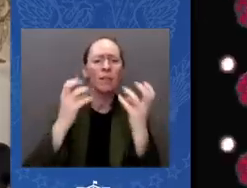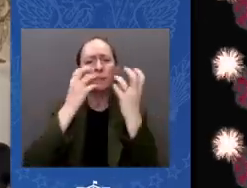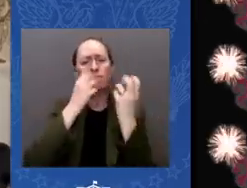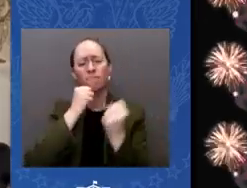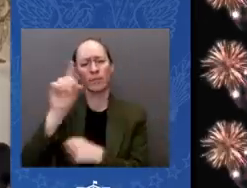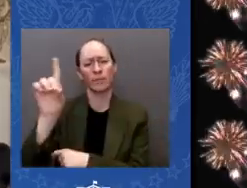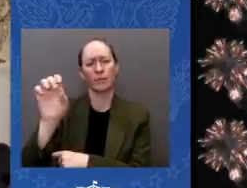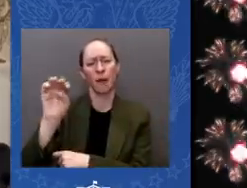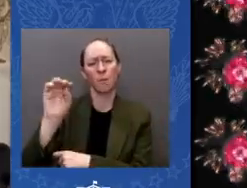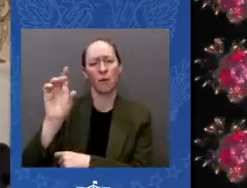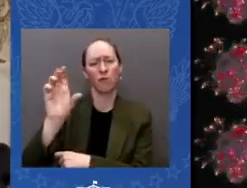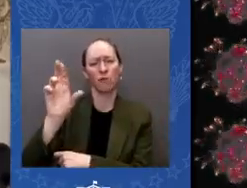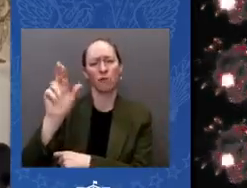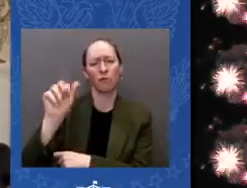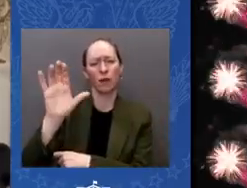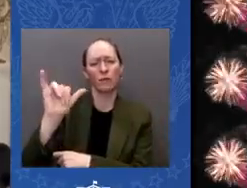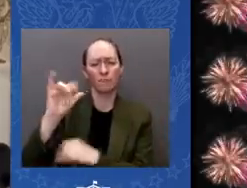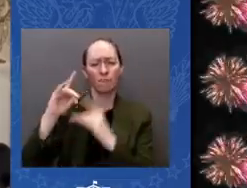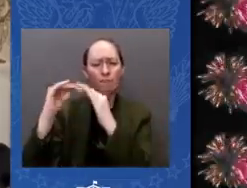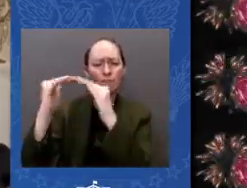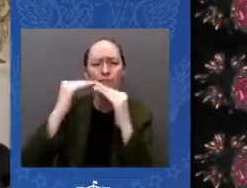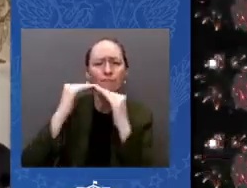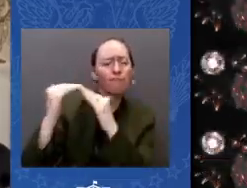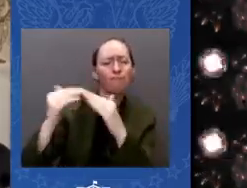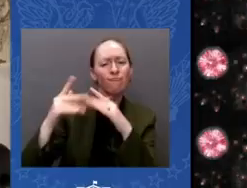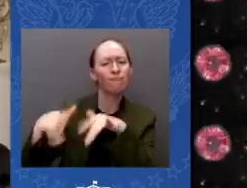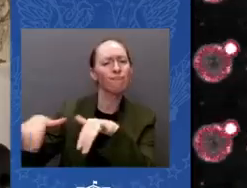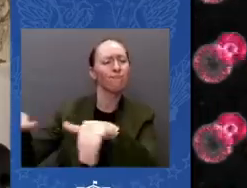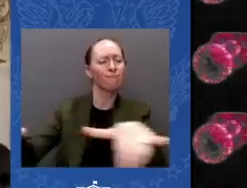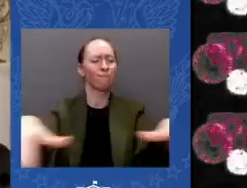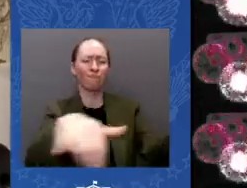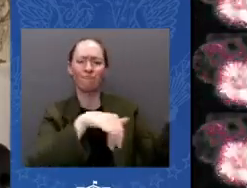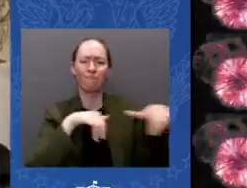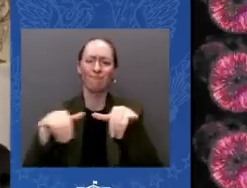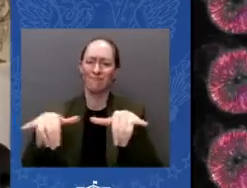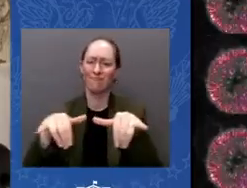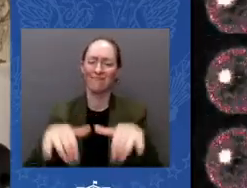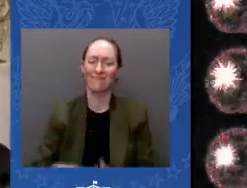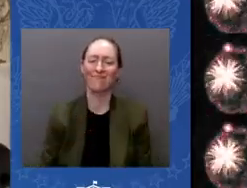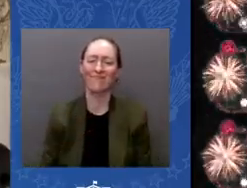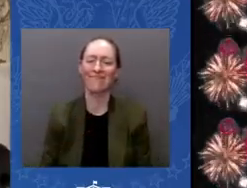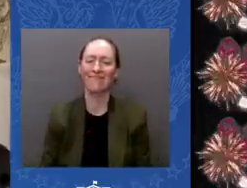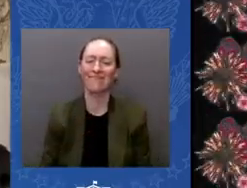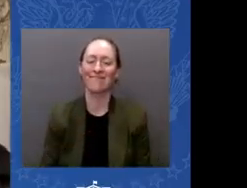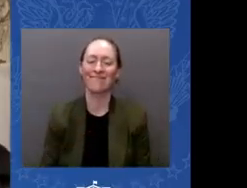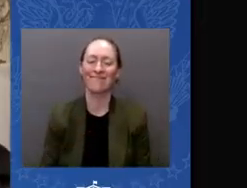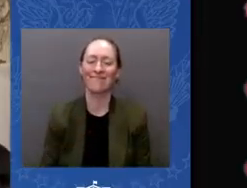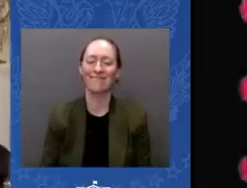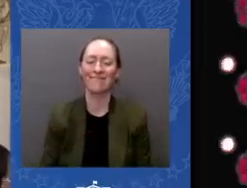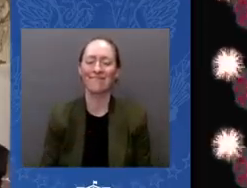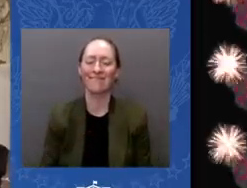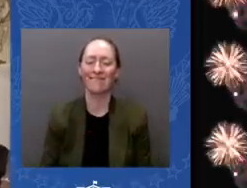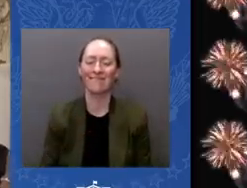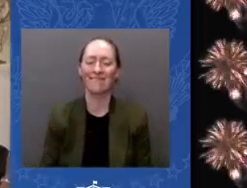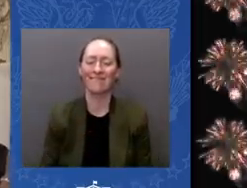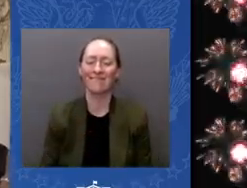us, all together, light the way toward a better future.